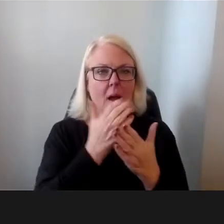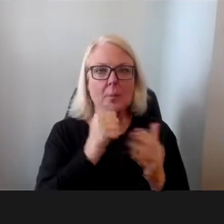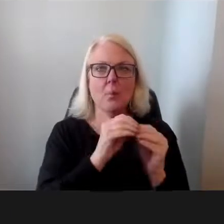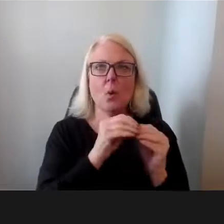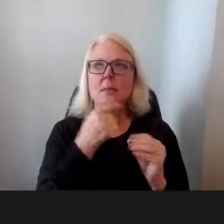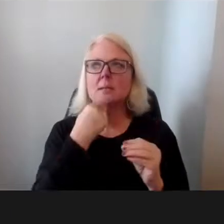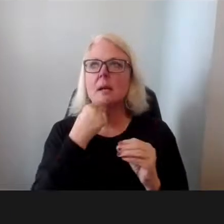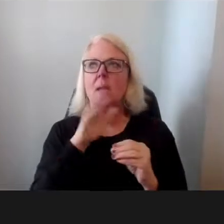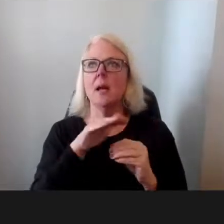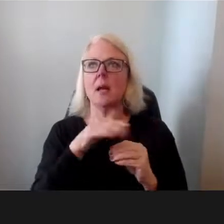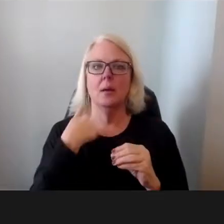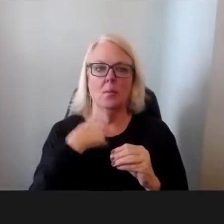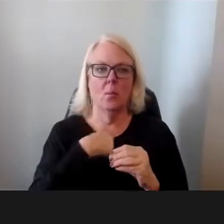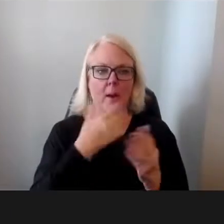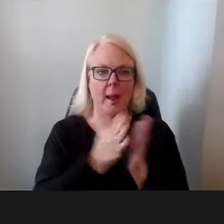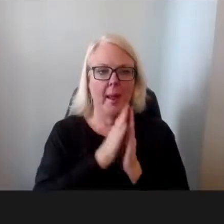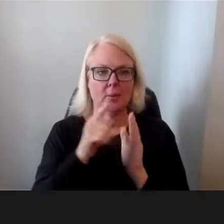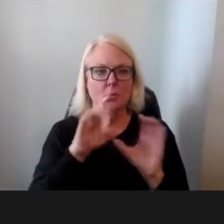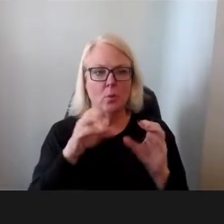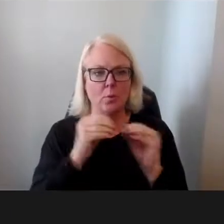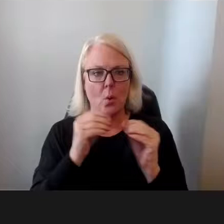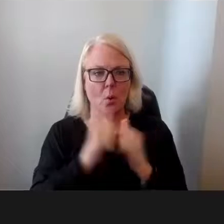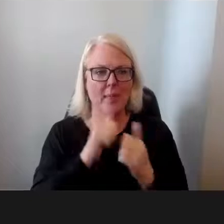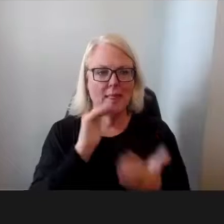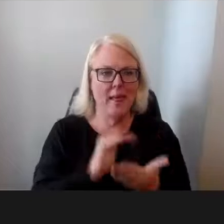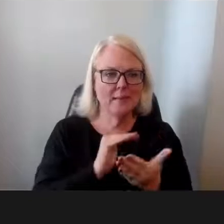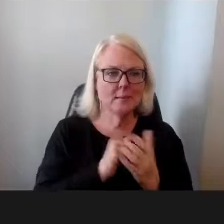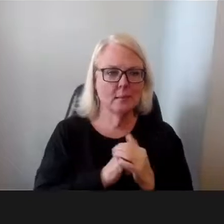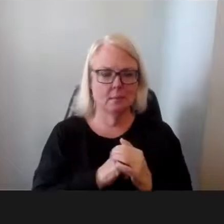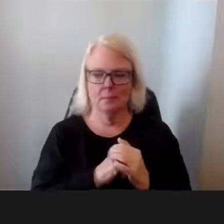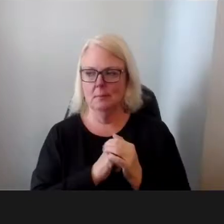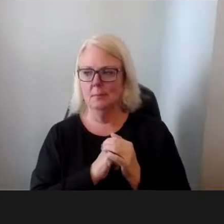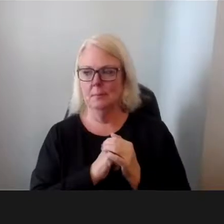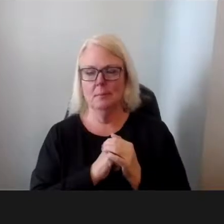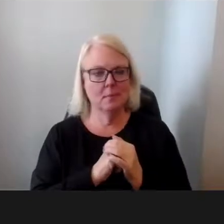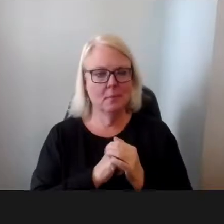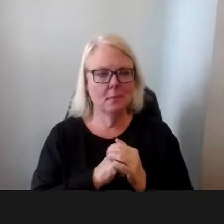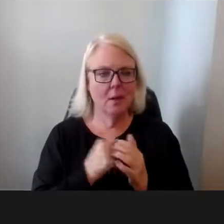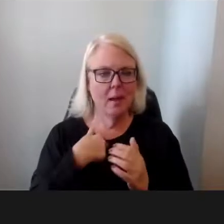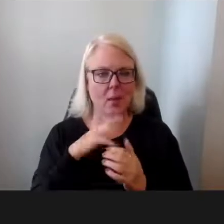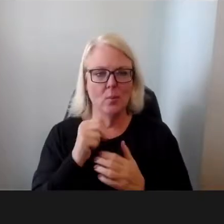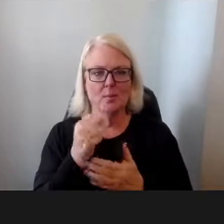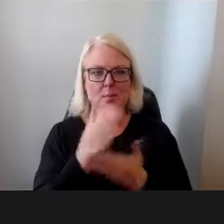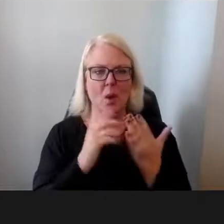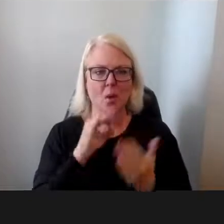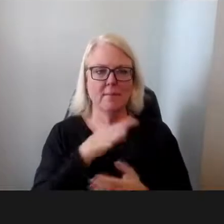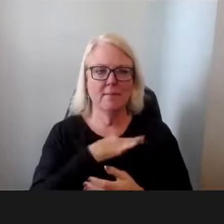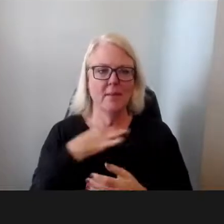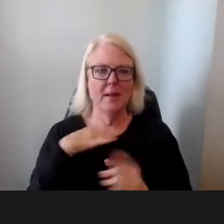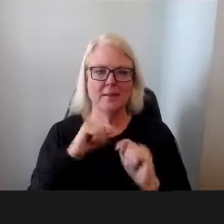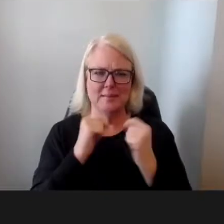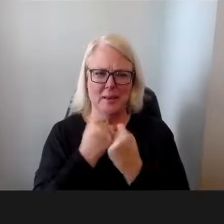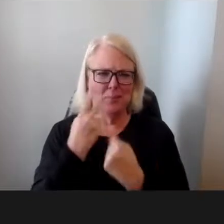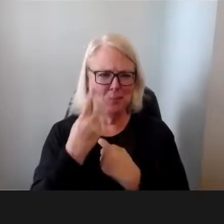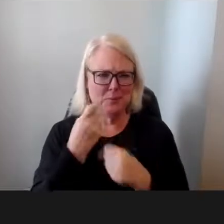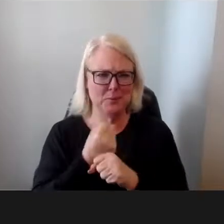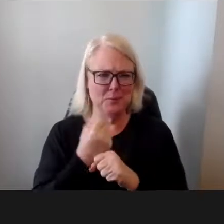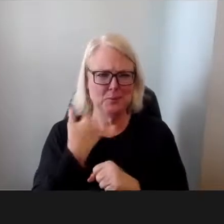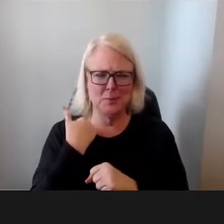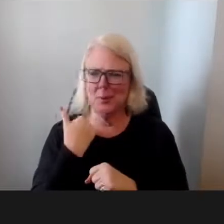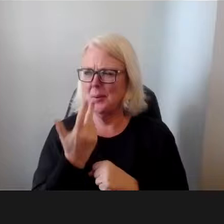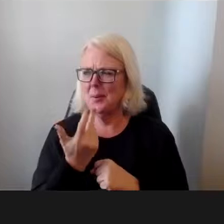say, well, we're asking you to do more with less. Like, I was part of a faculty team a couple of years ago where we